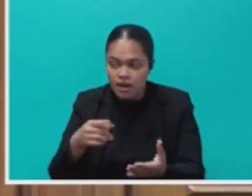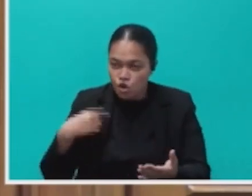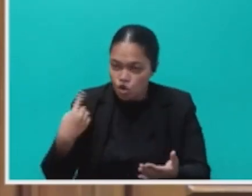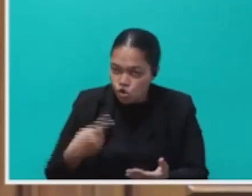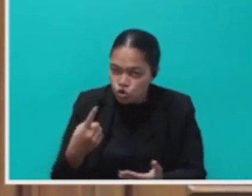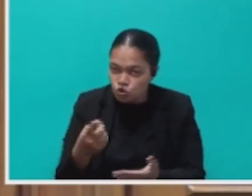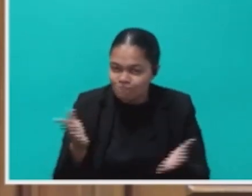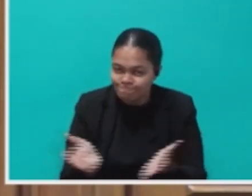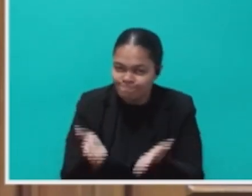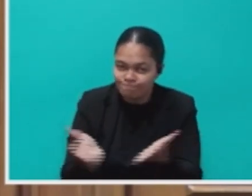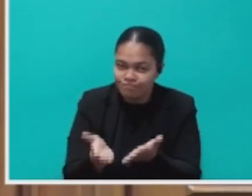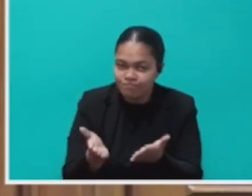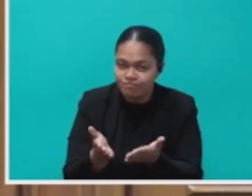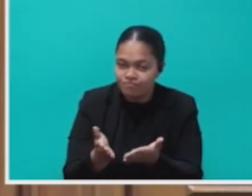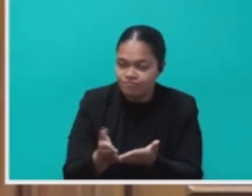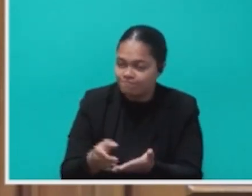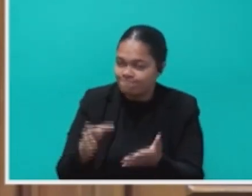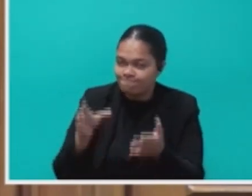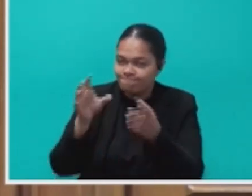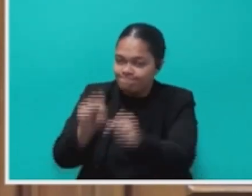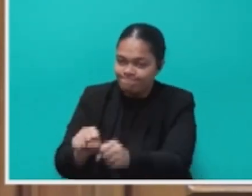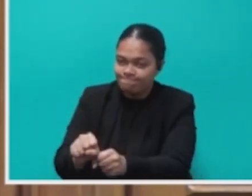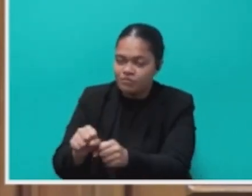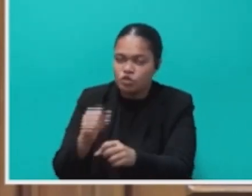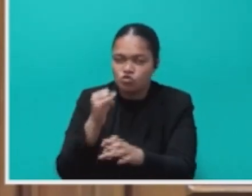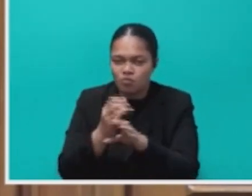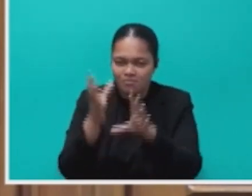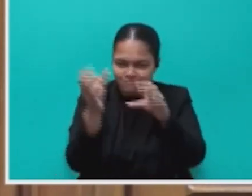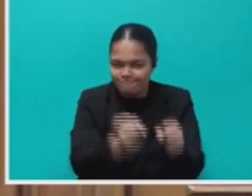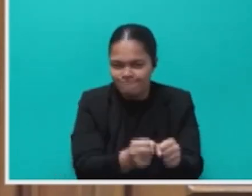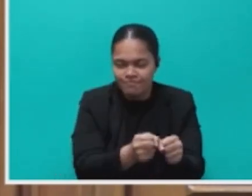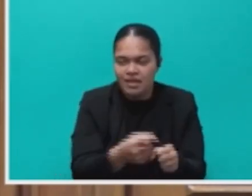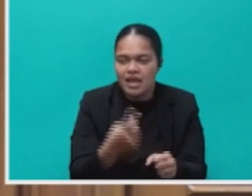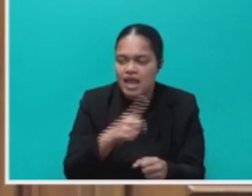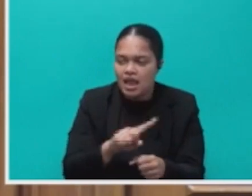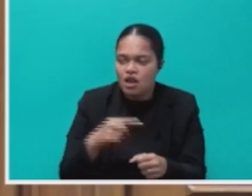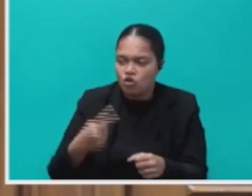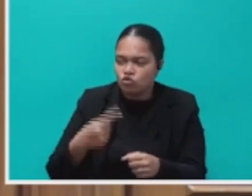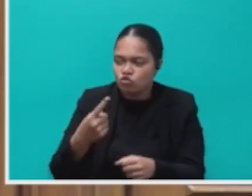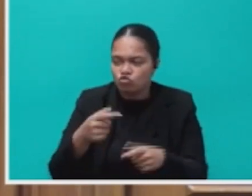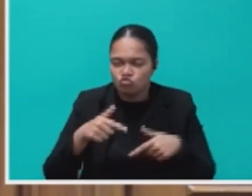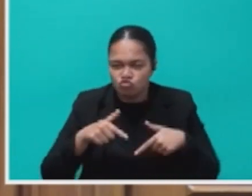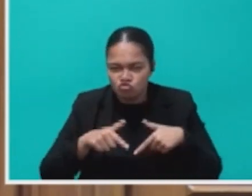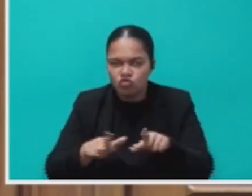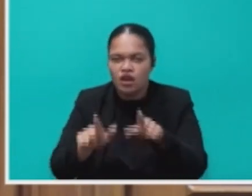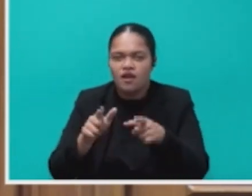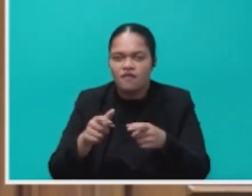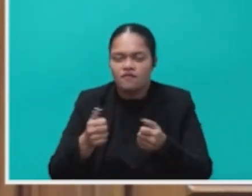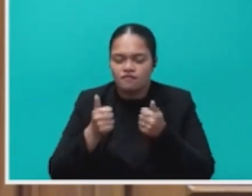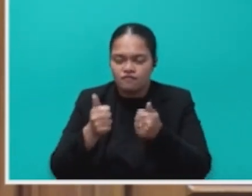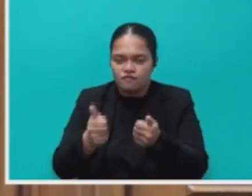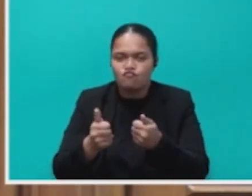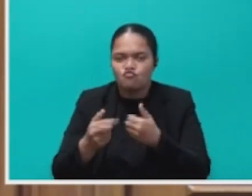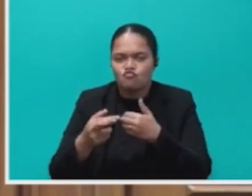laws, penalize, criminalize, and consistently drive road safety